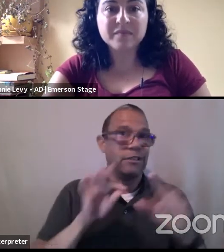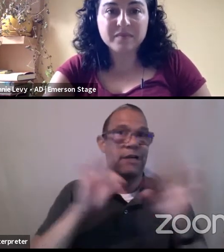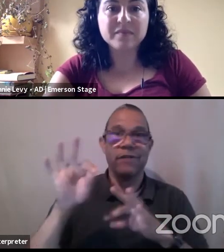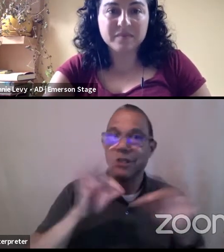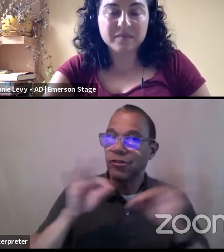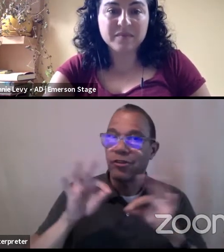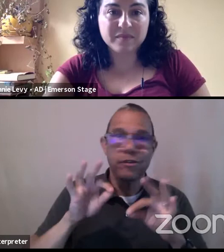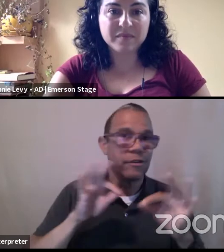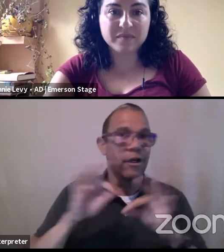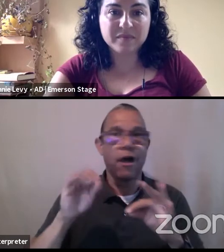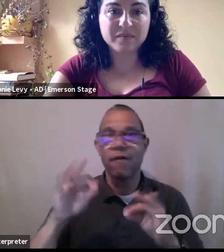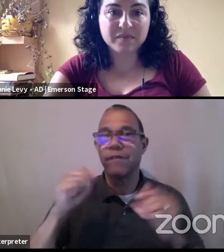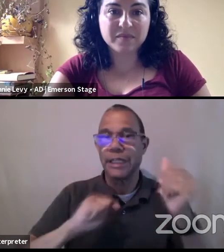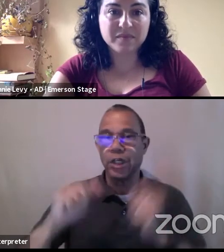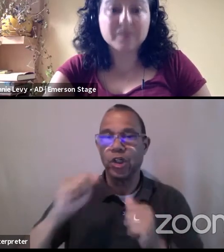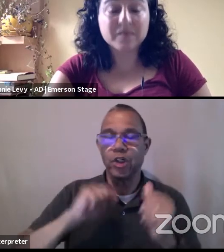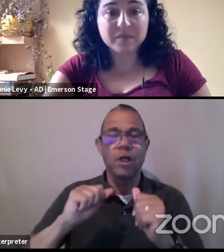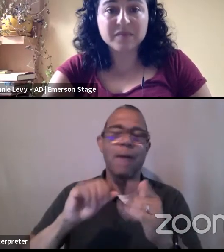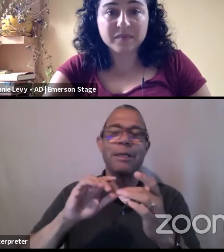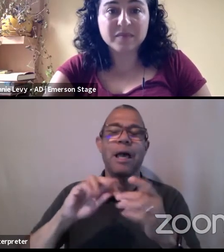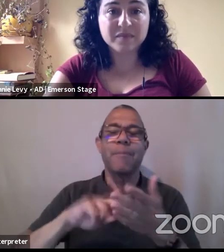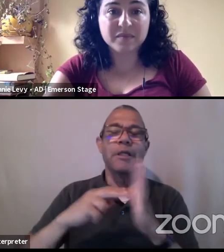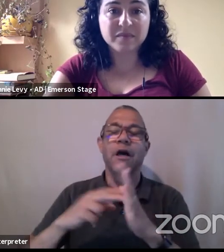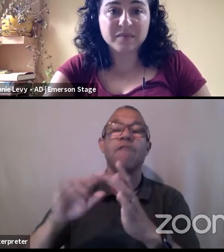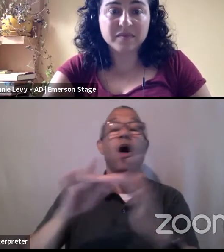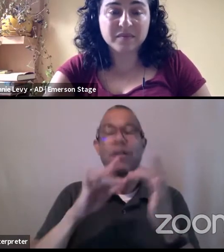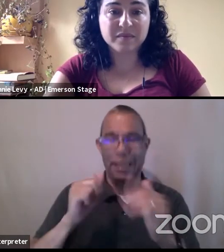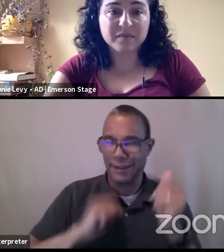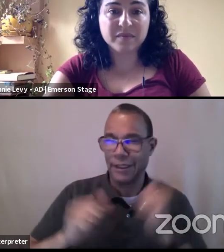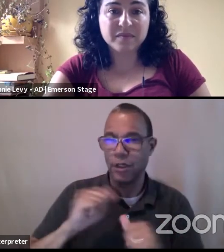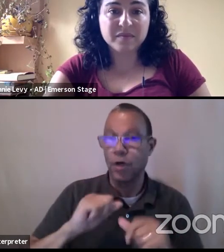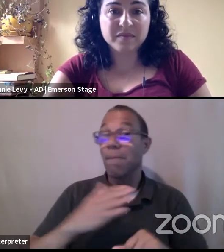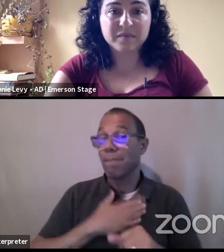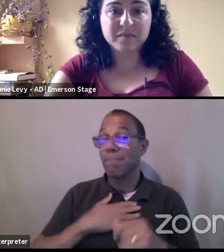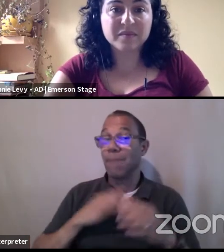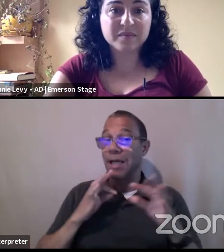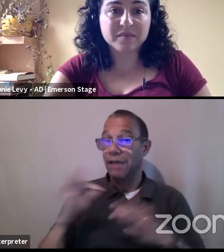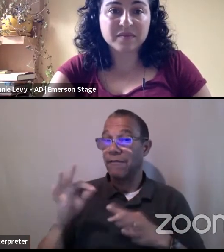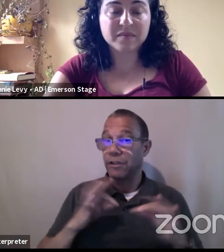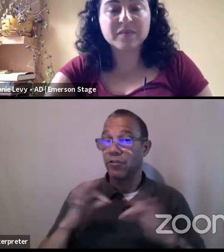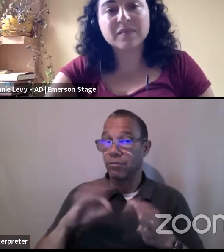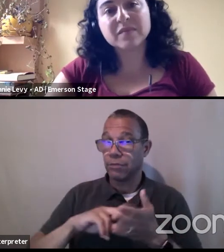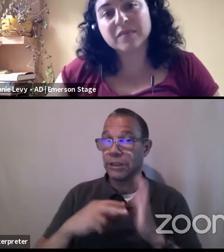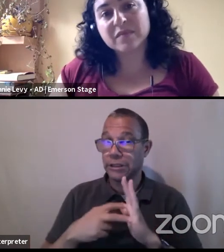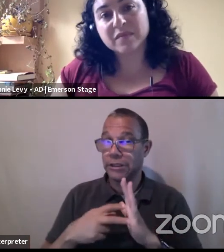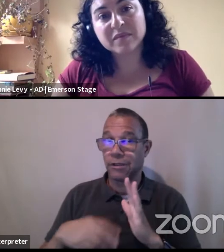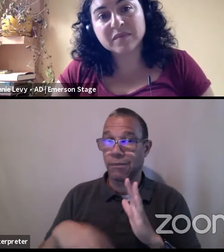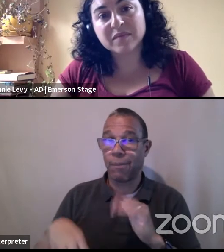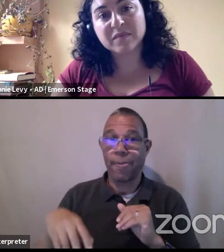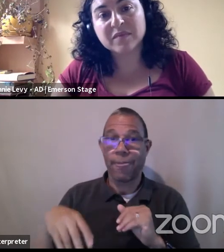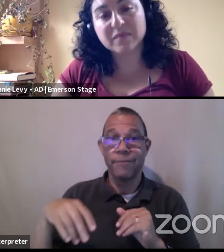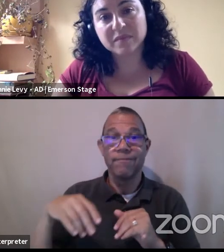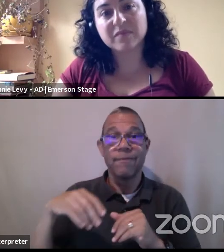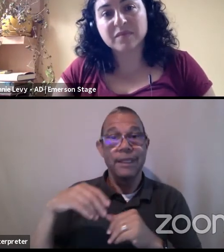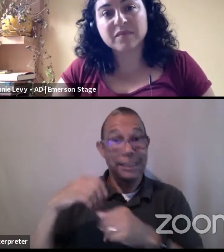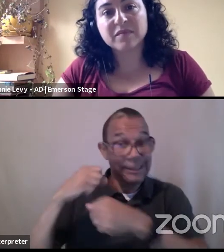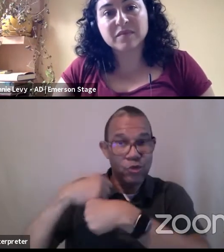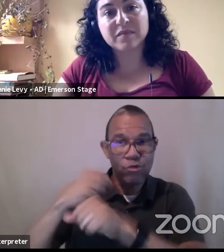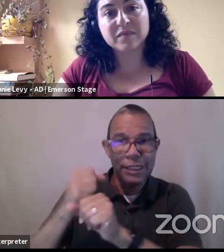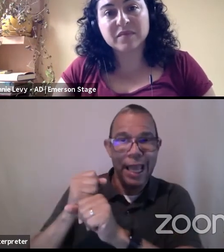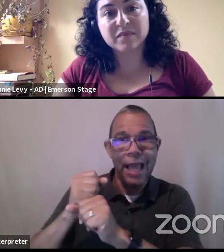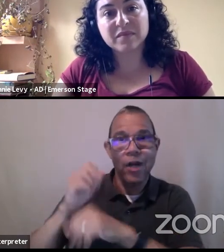theatre, online theatre, but my definition would be it's created online, it's created